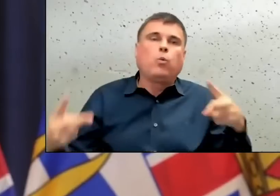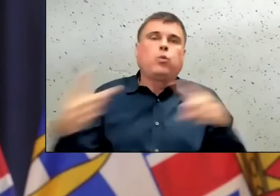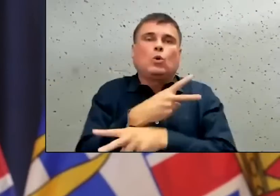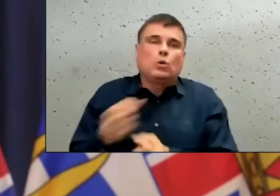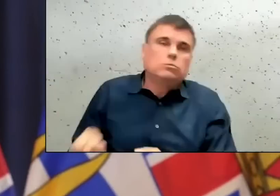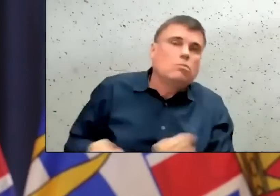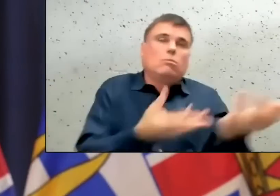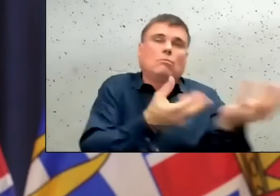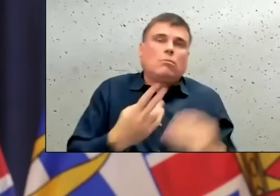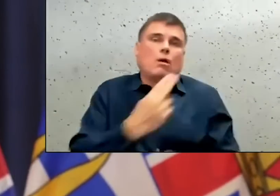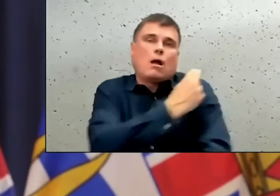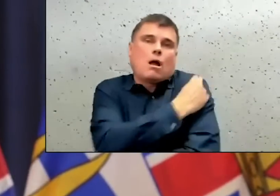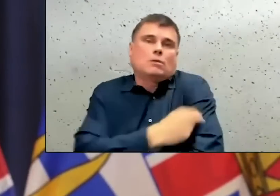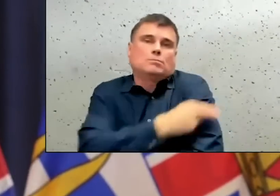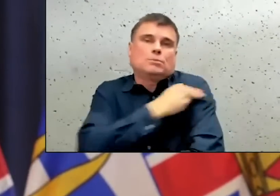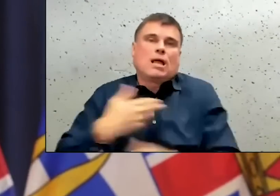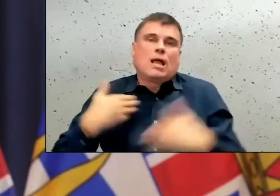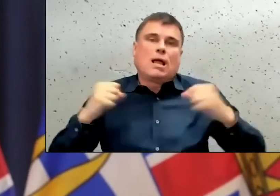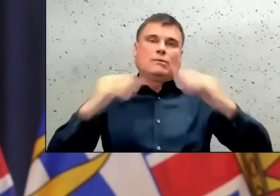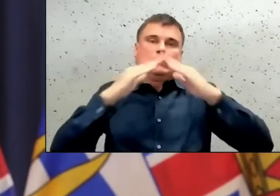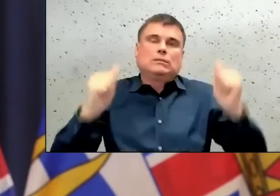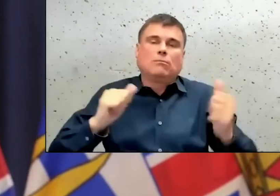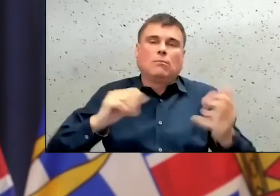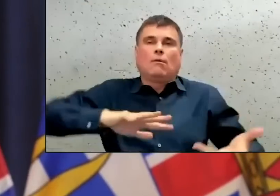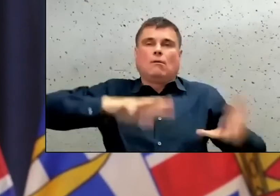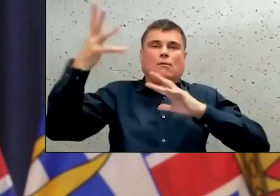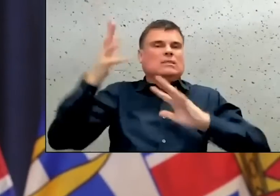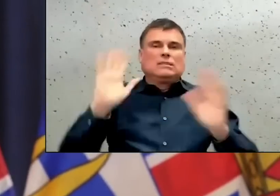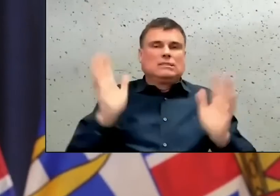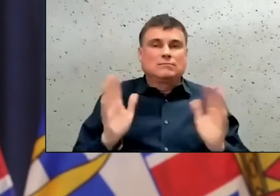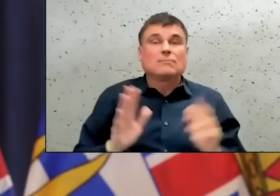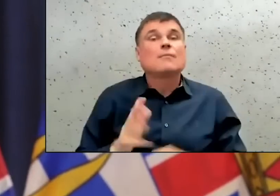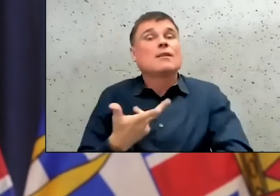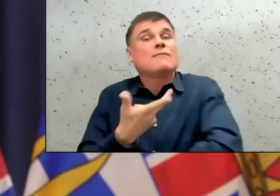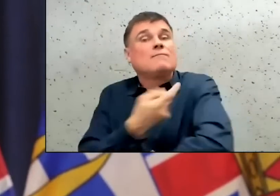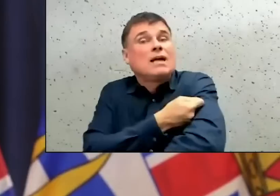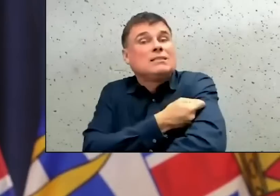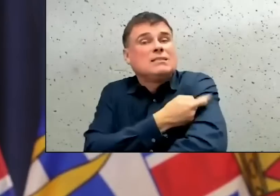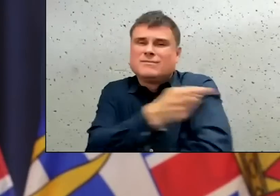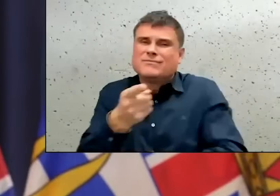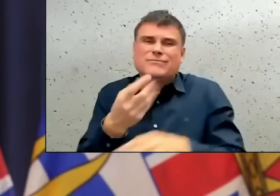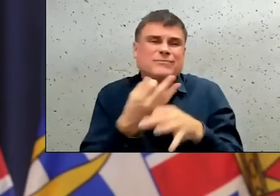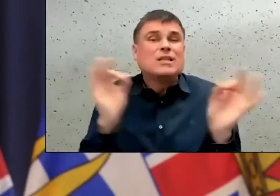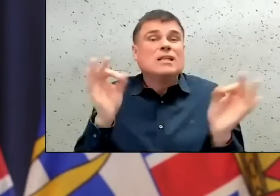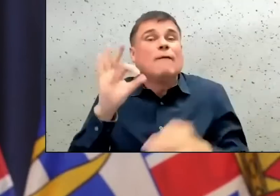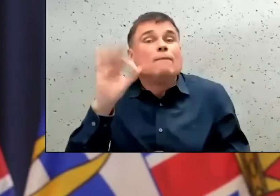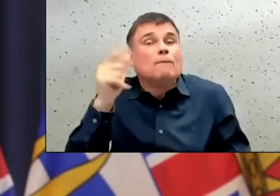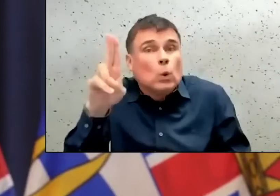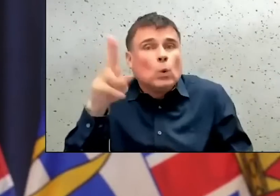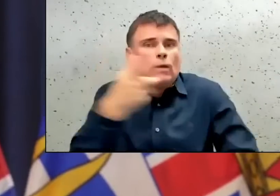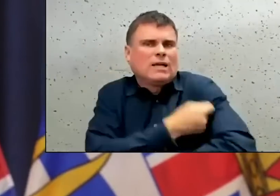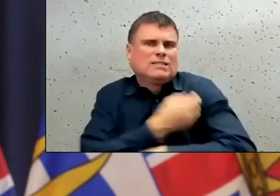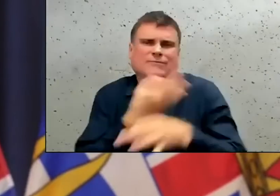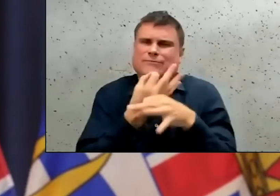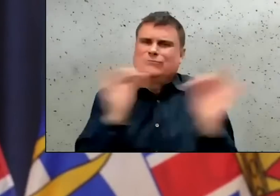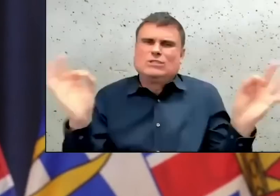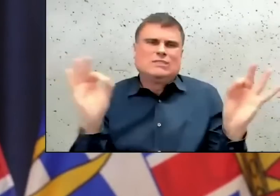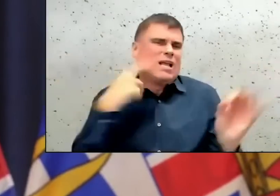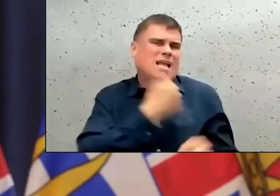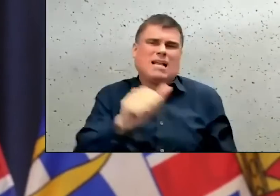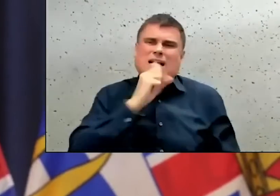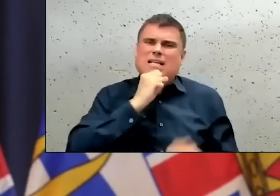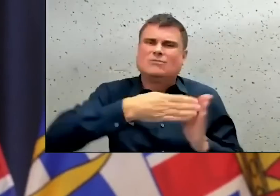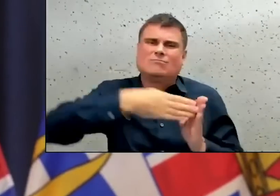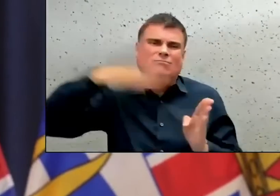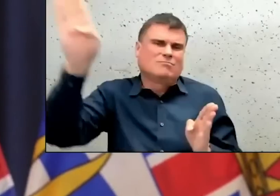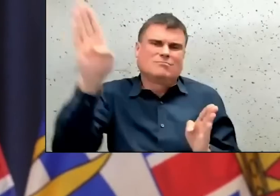influenza vaccine is available for free for anybody over 6 months of age for whom it's recommended, but particularly people who